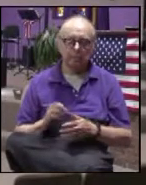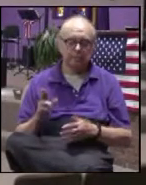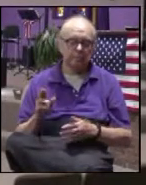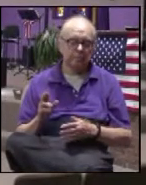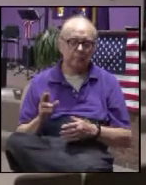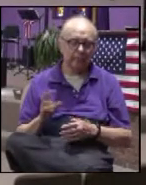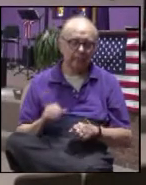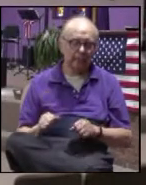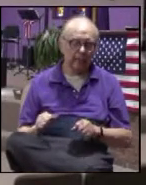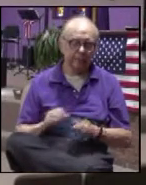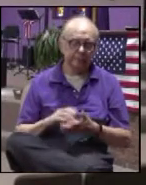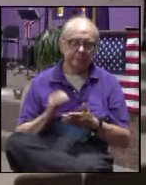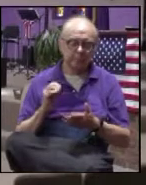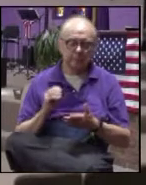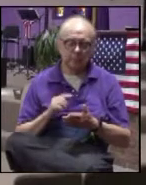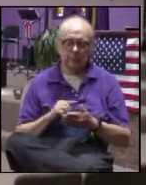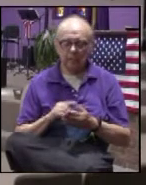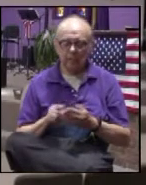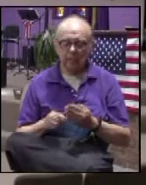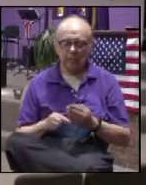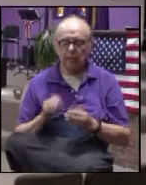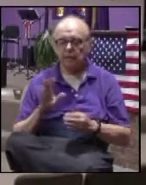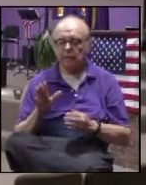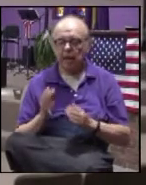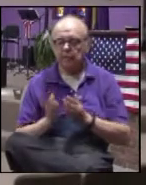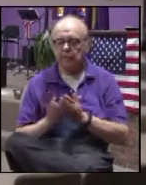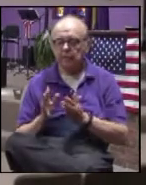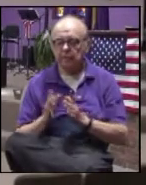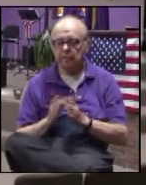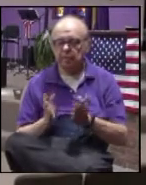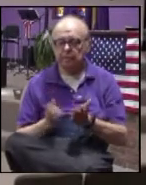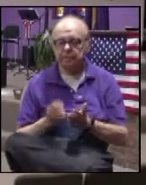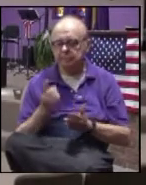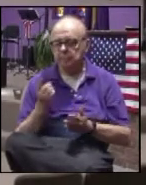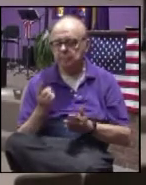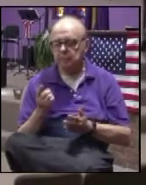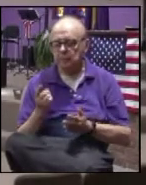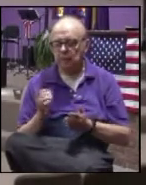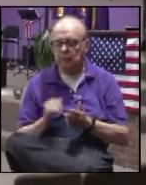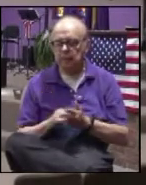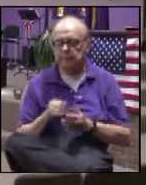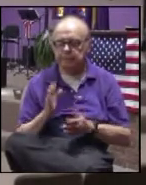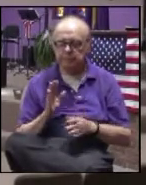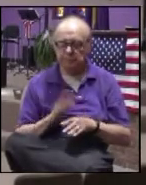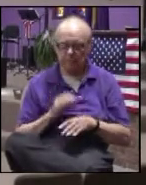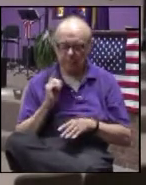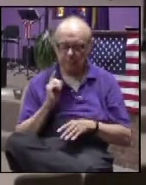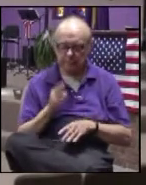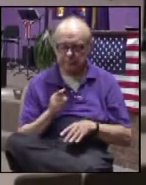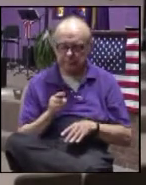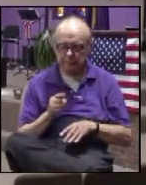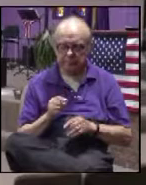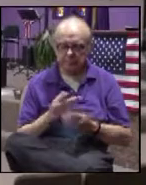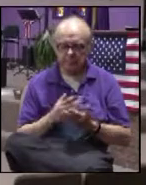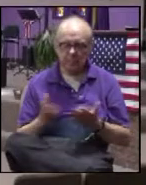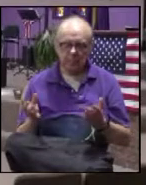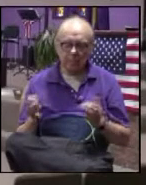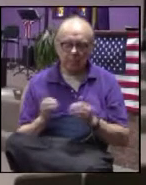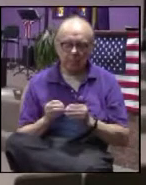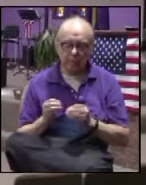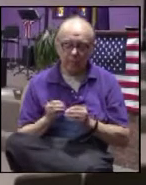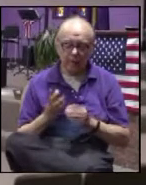Or you can learn those 5 books of the Bible and understand that God is calling you to something more